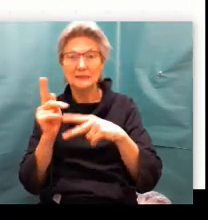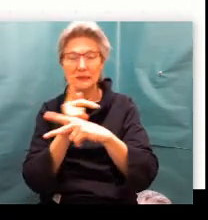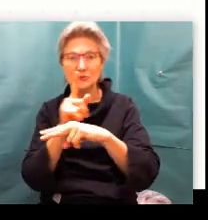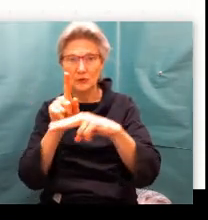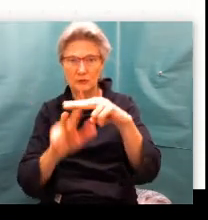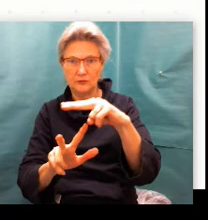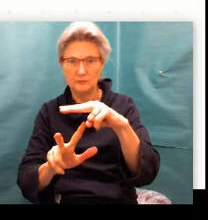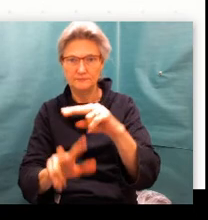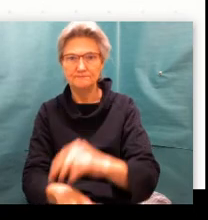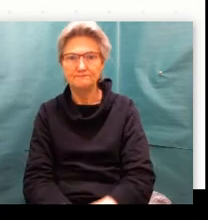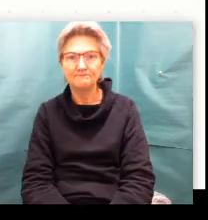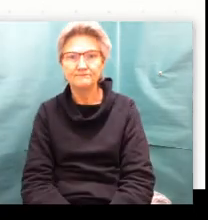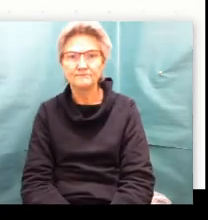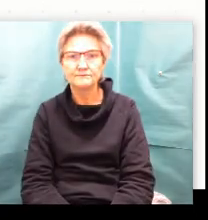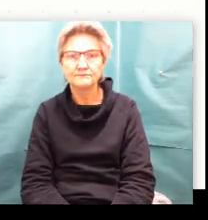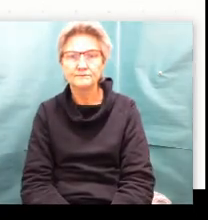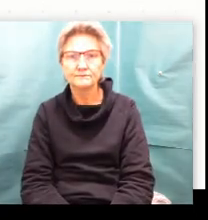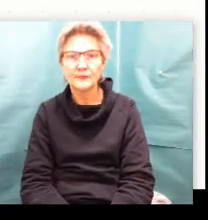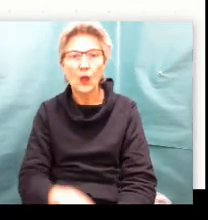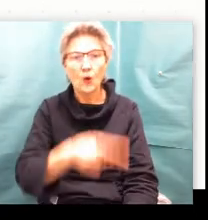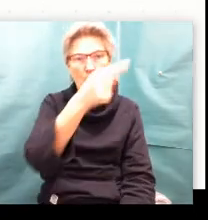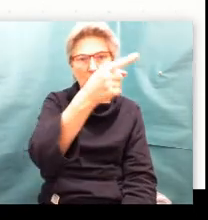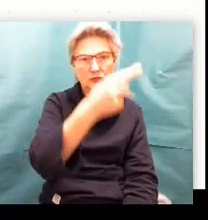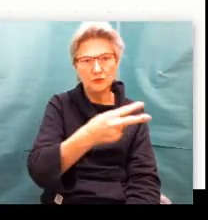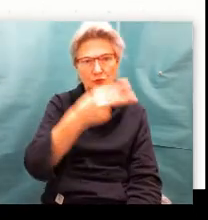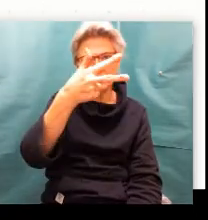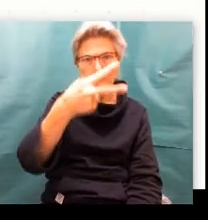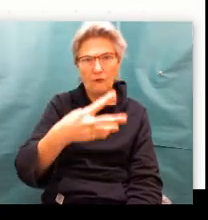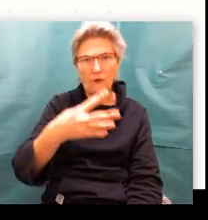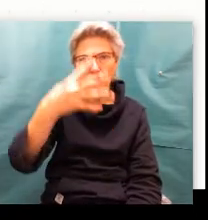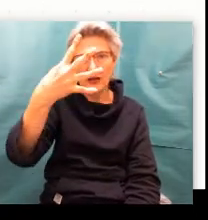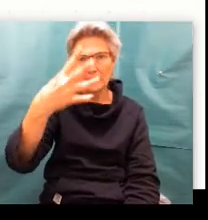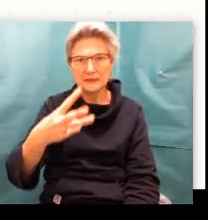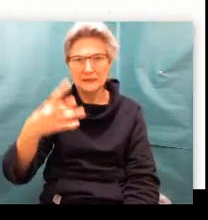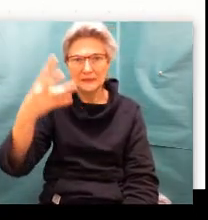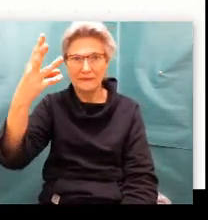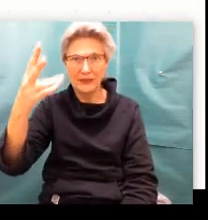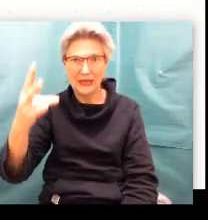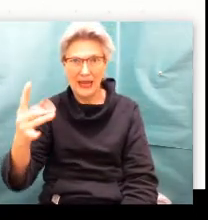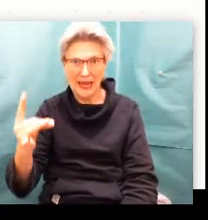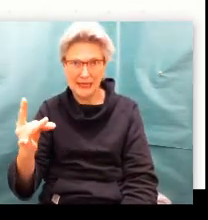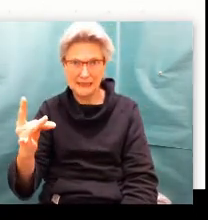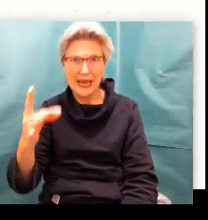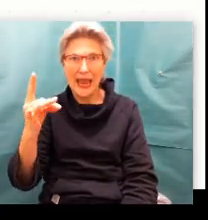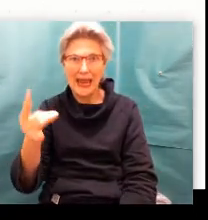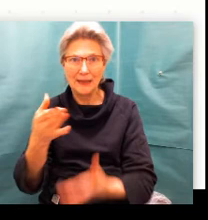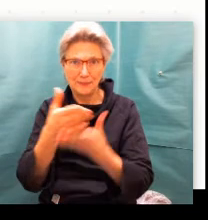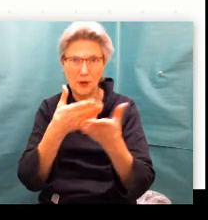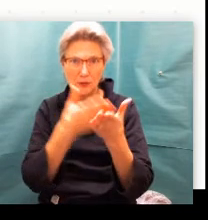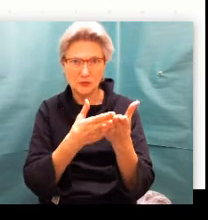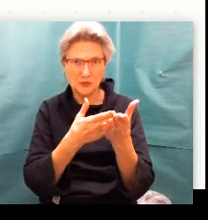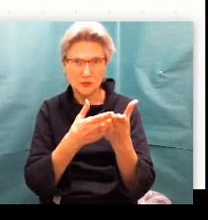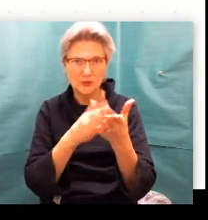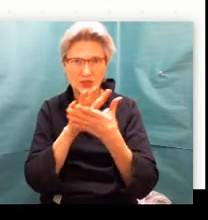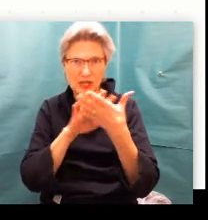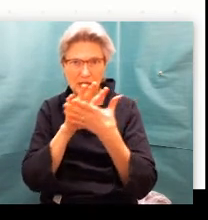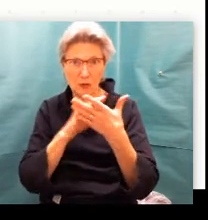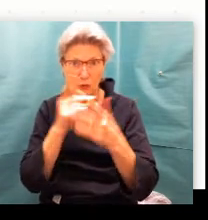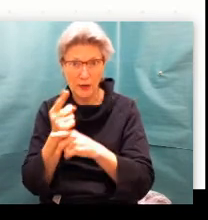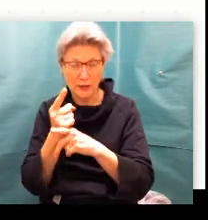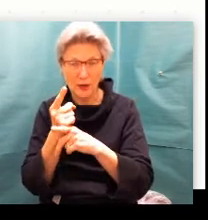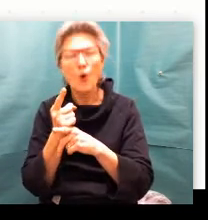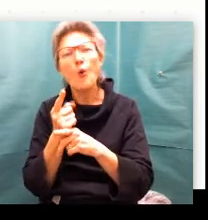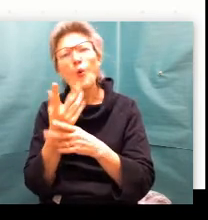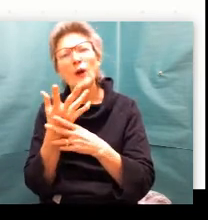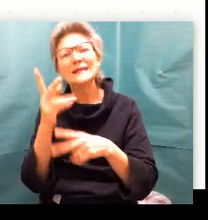8 times 1/3, right? Because there's 8 parts. Well, what